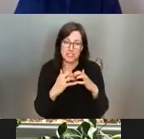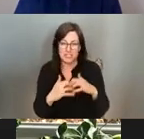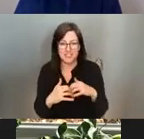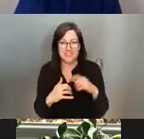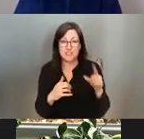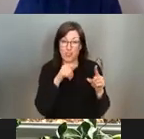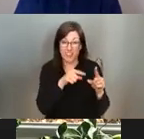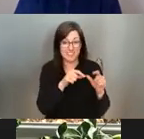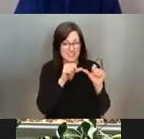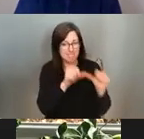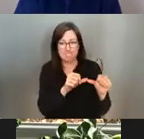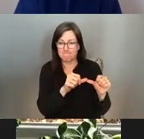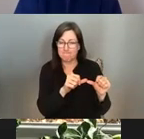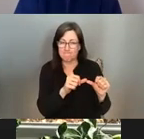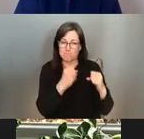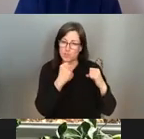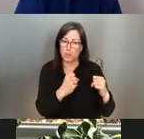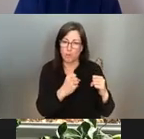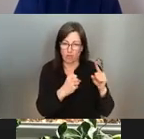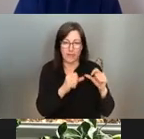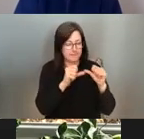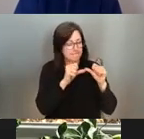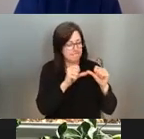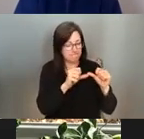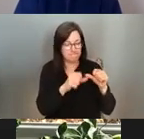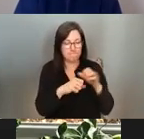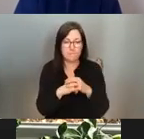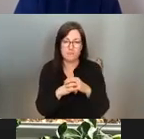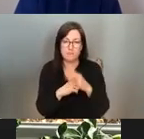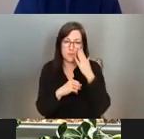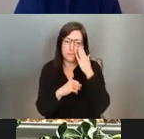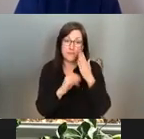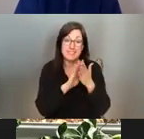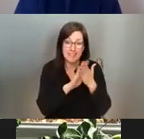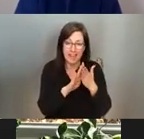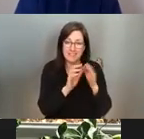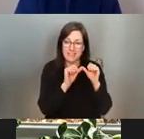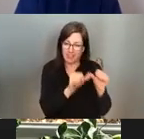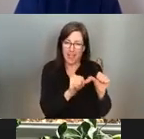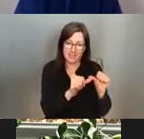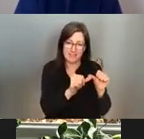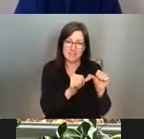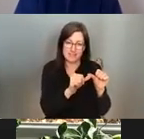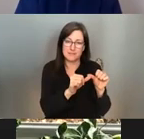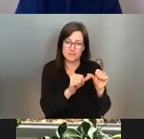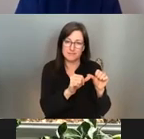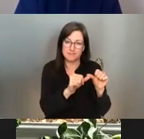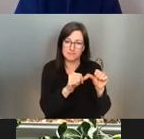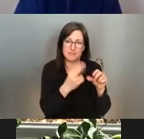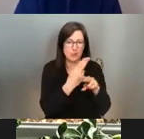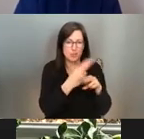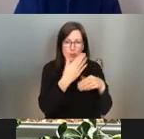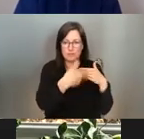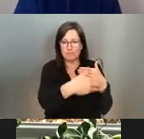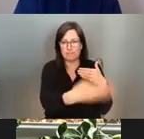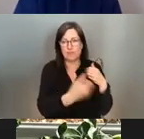boxes really lend themselves to a nice presentation and a nice lasting feature for use throughout the